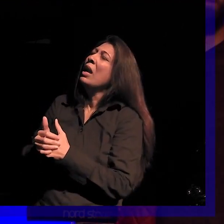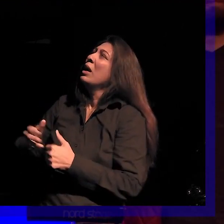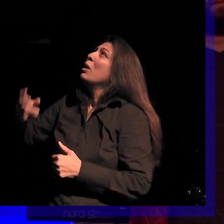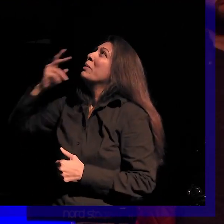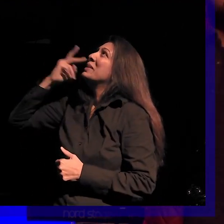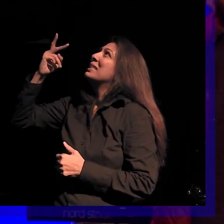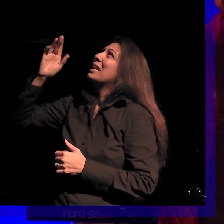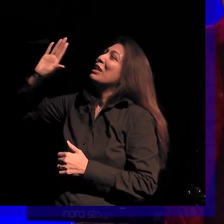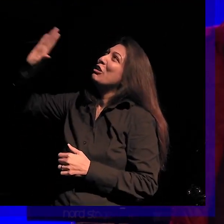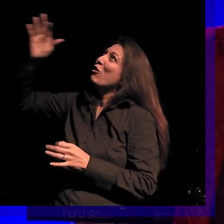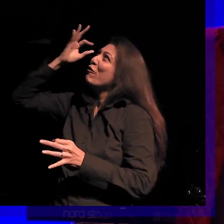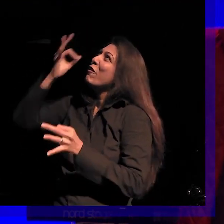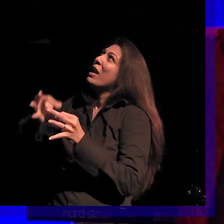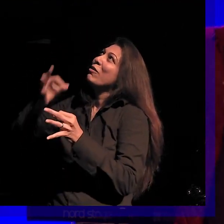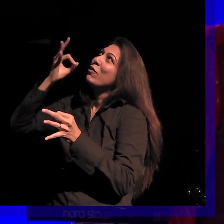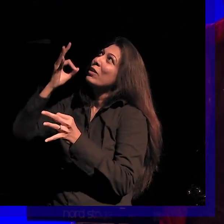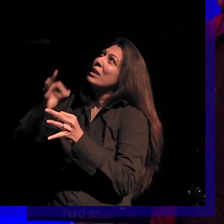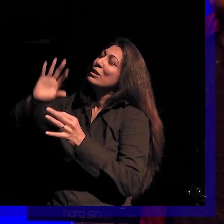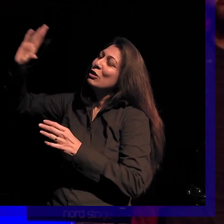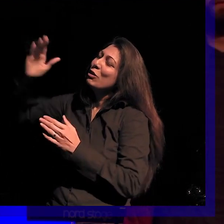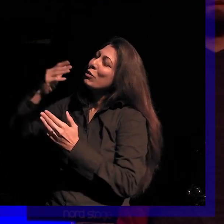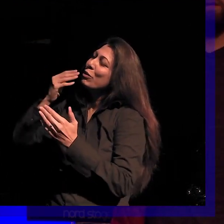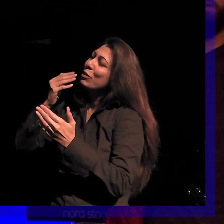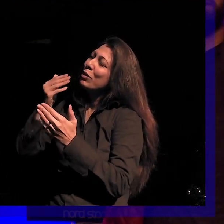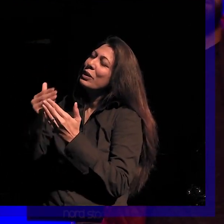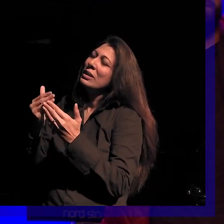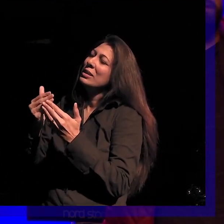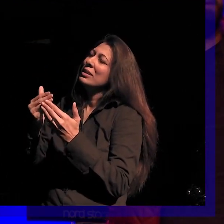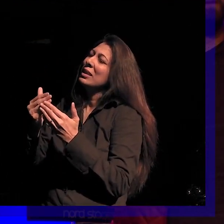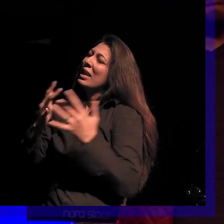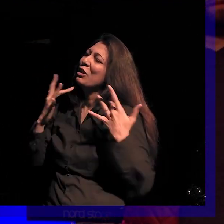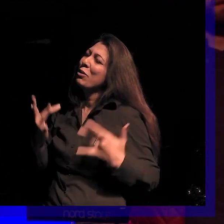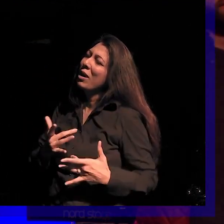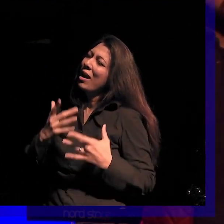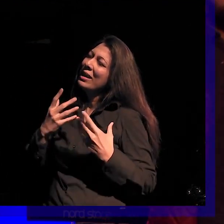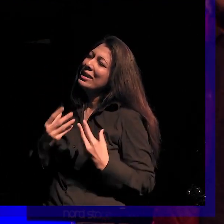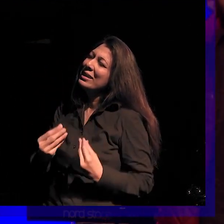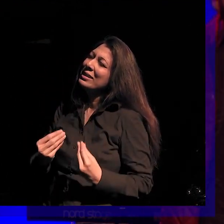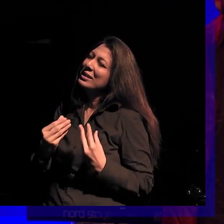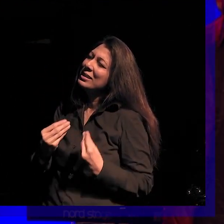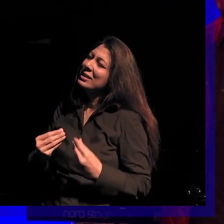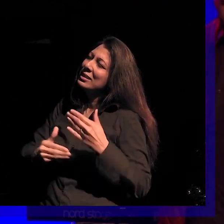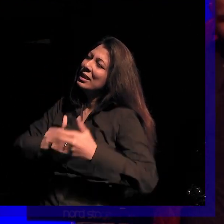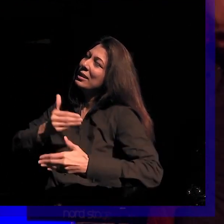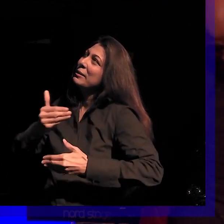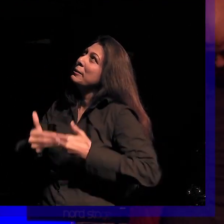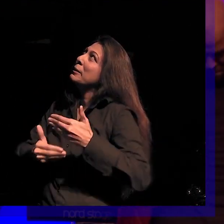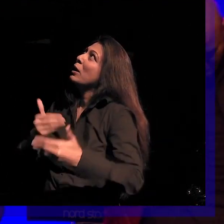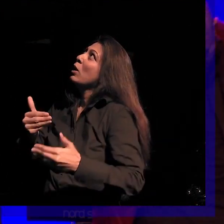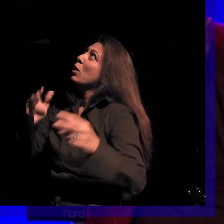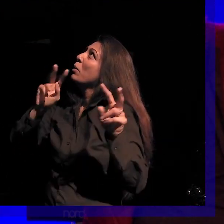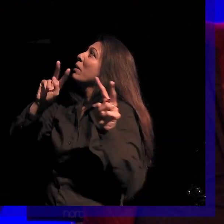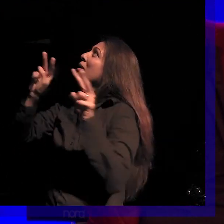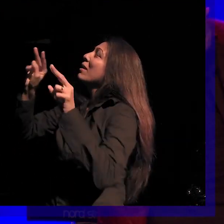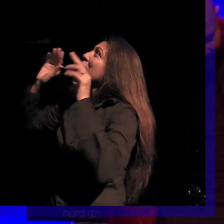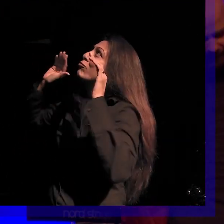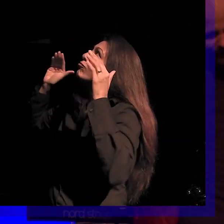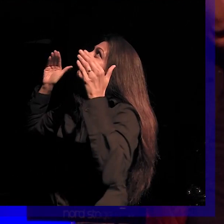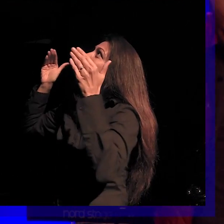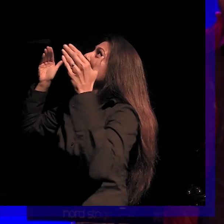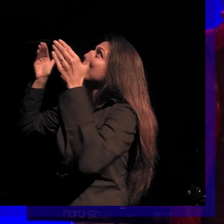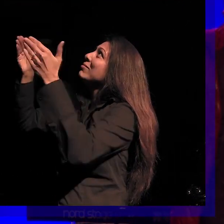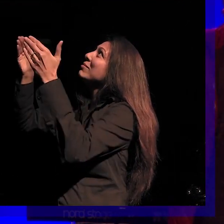faithfulness and your goodness and your kindness. And so, Lord, we look to you. You're our